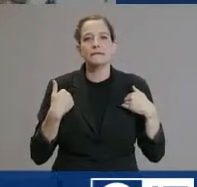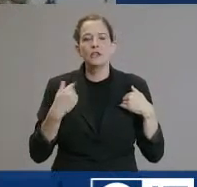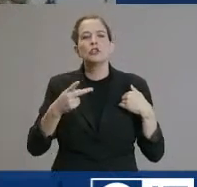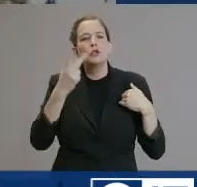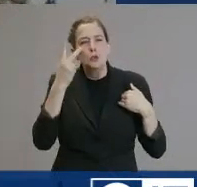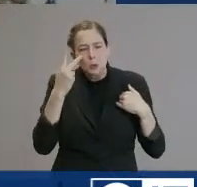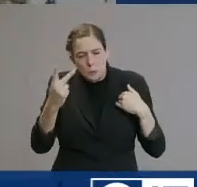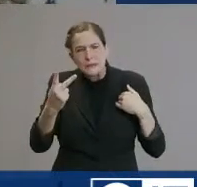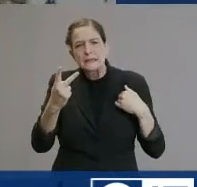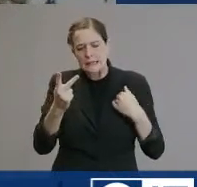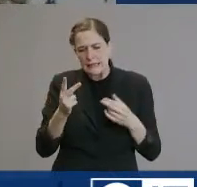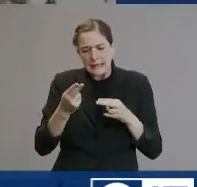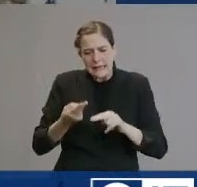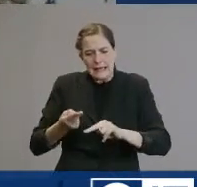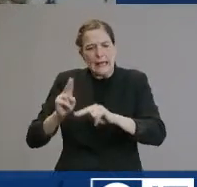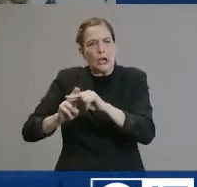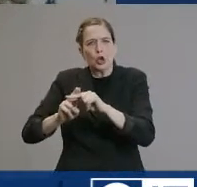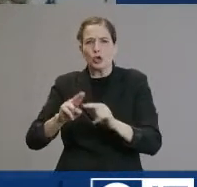here.